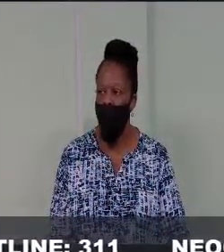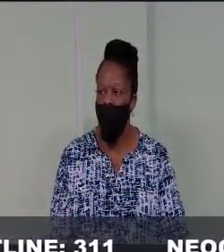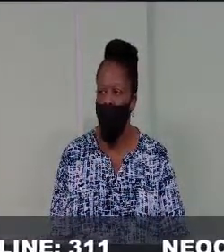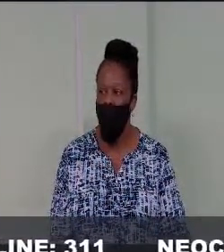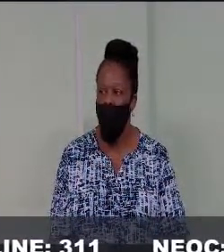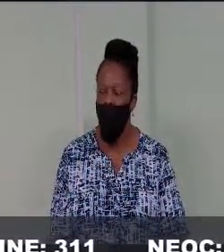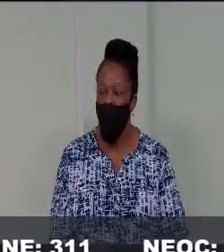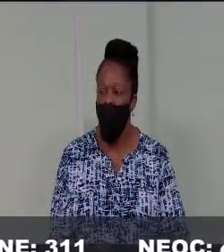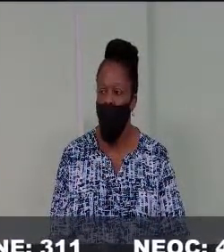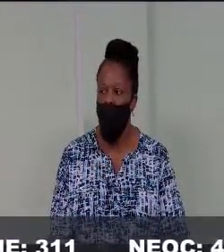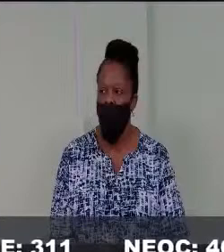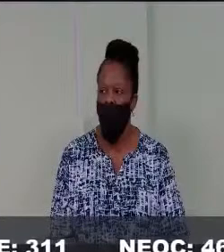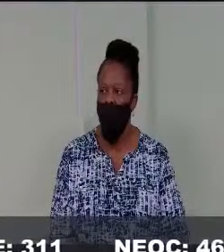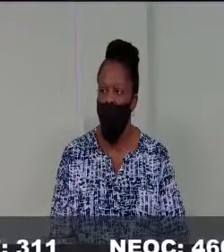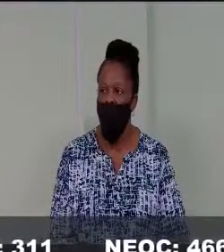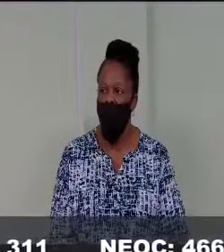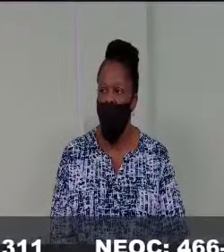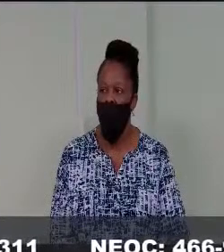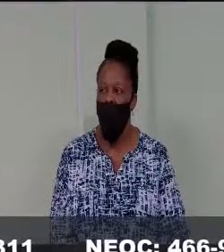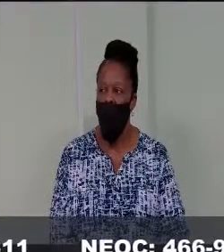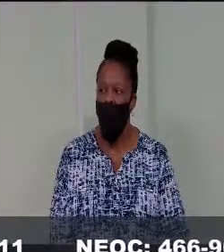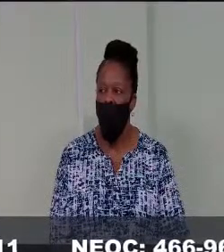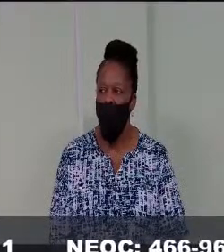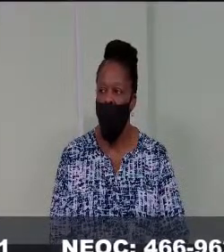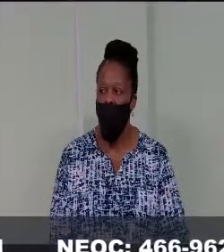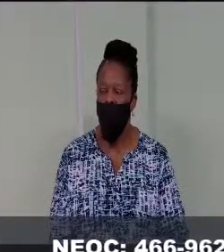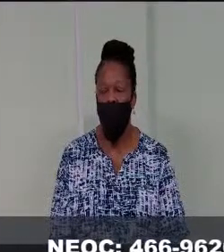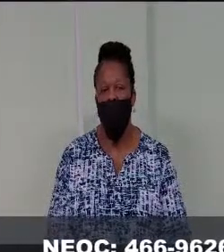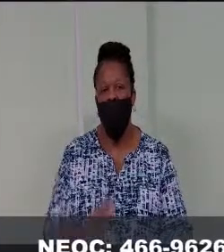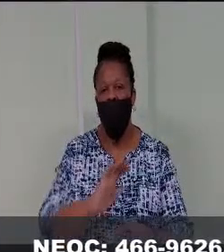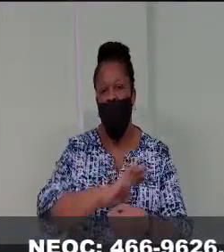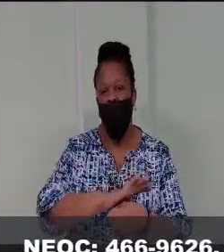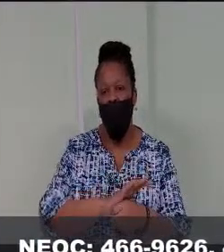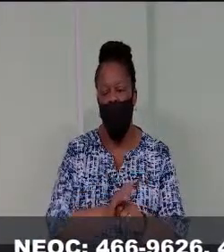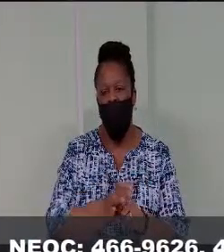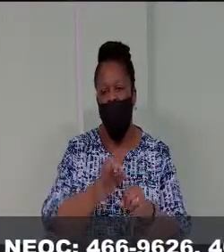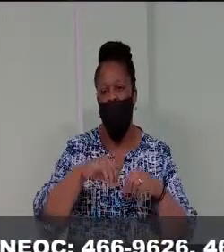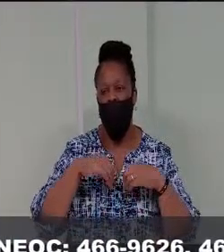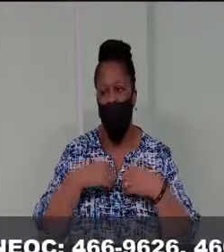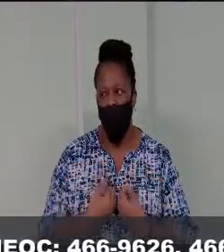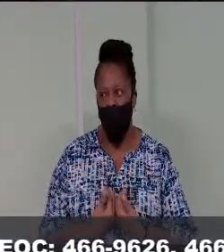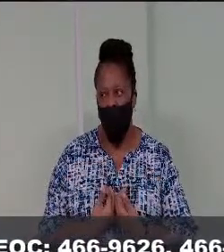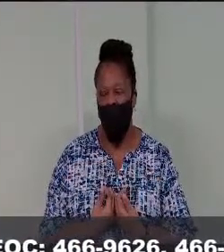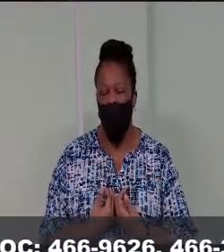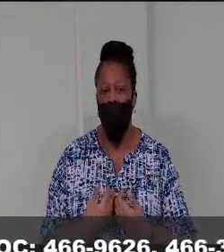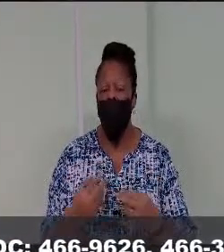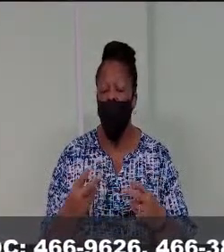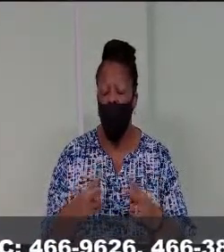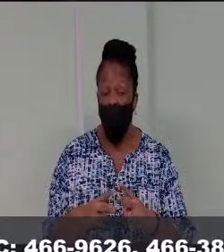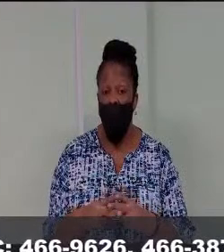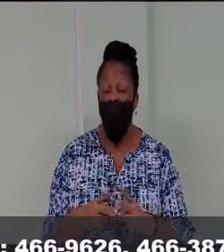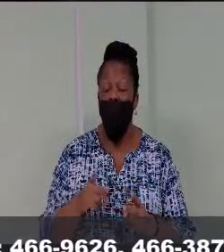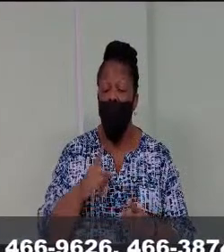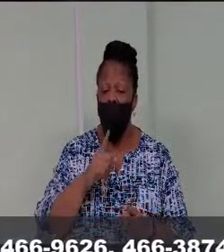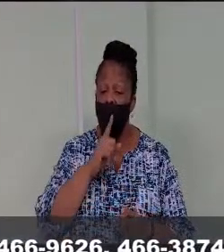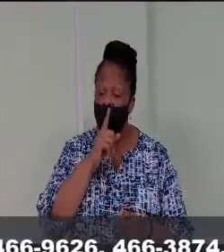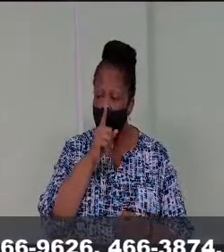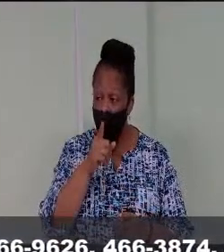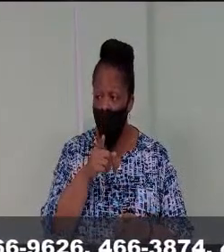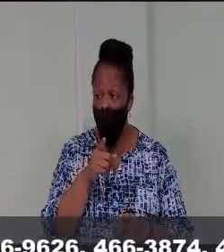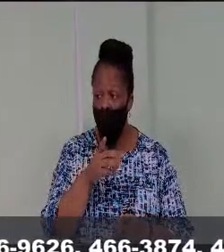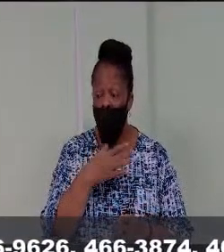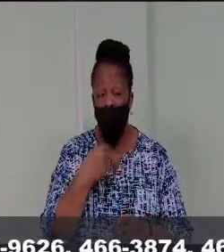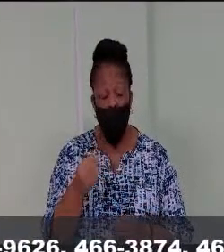Thank you very much, Leslie. Yes, COVID fatigue is real and it is strong. And